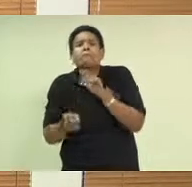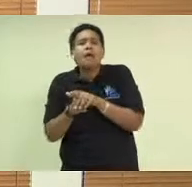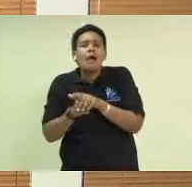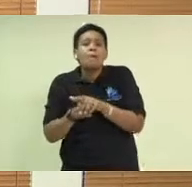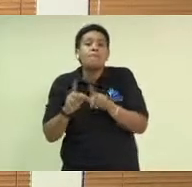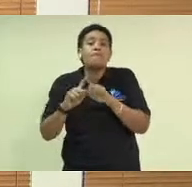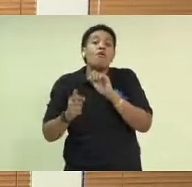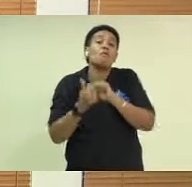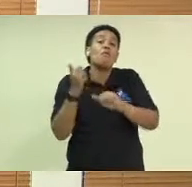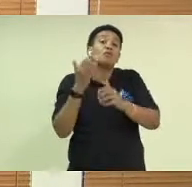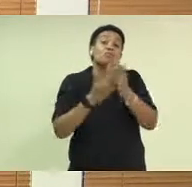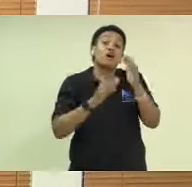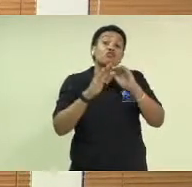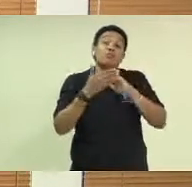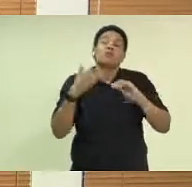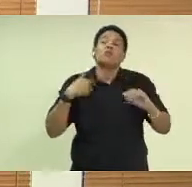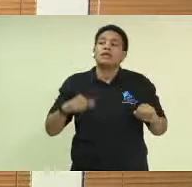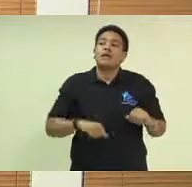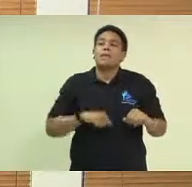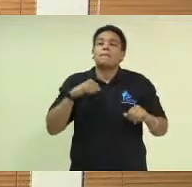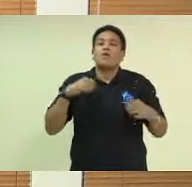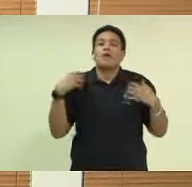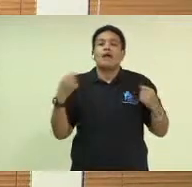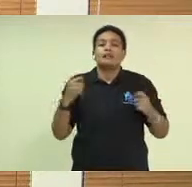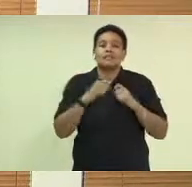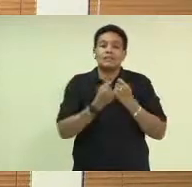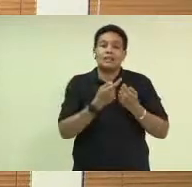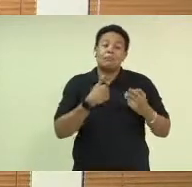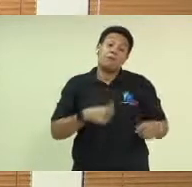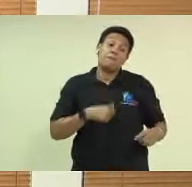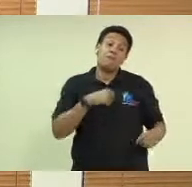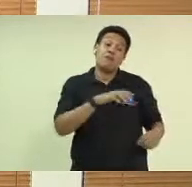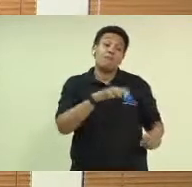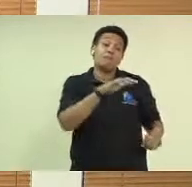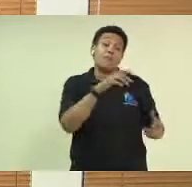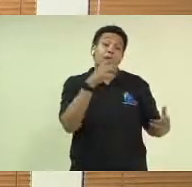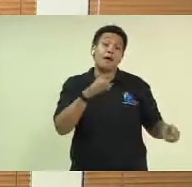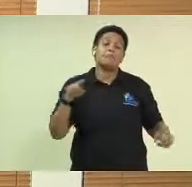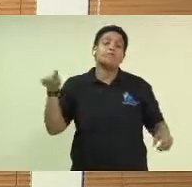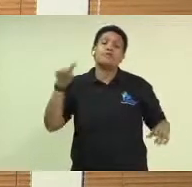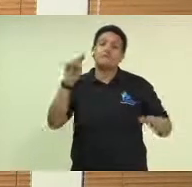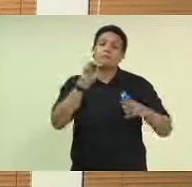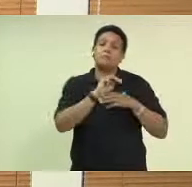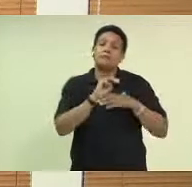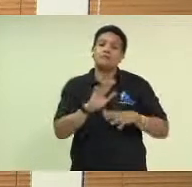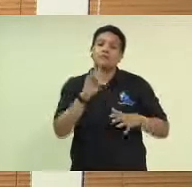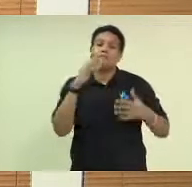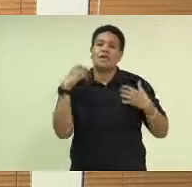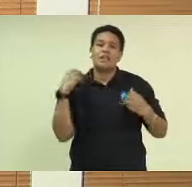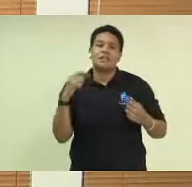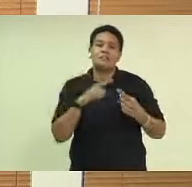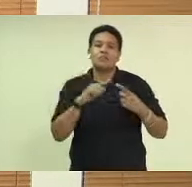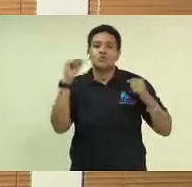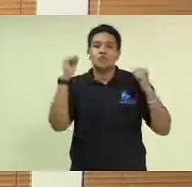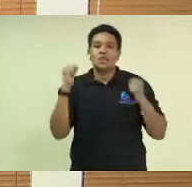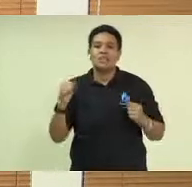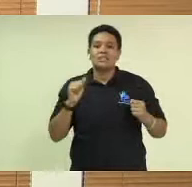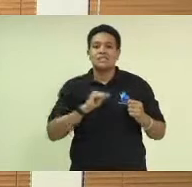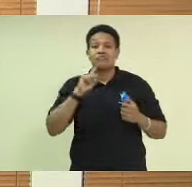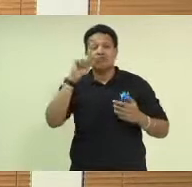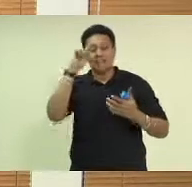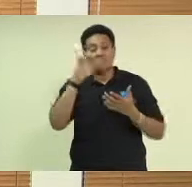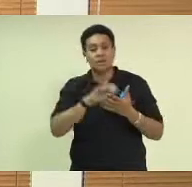country, we can be proud of our healthcare team. I'm certainly proud of them as their Minister of Health and Wellness, and I